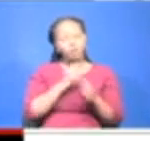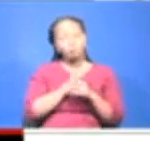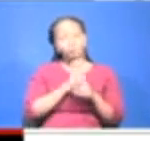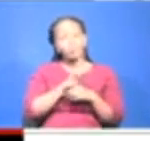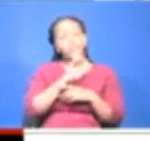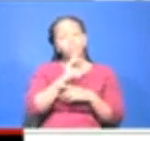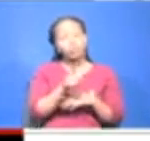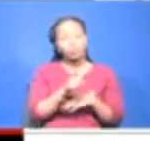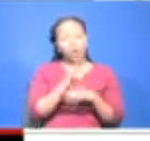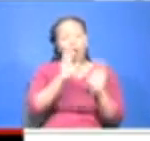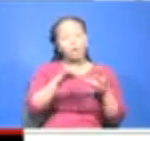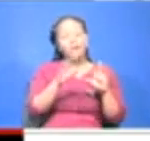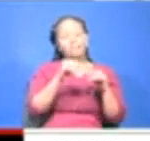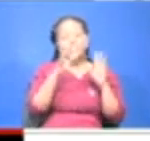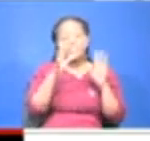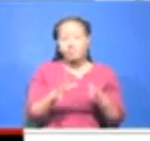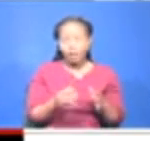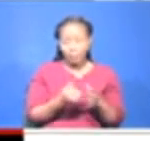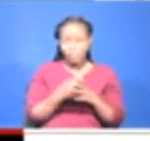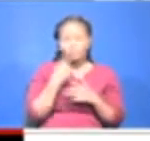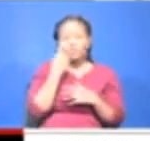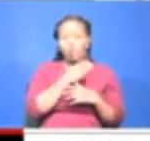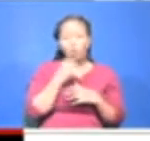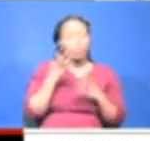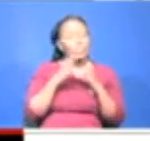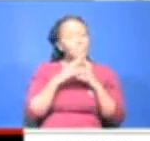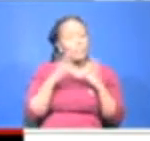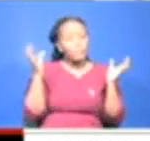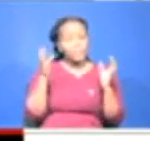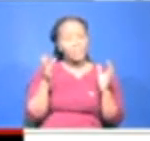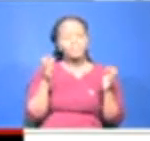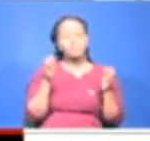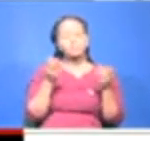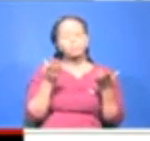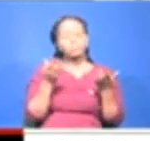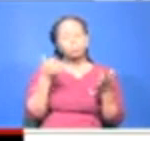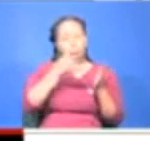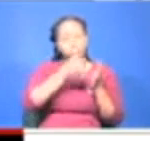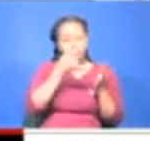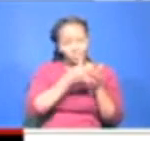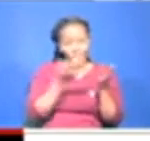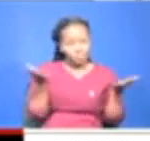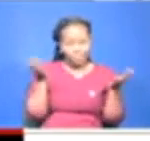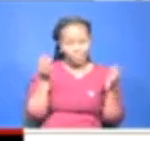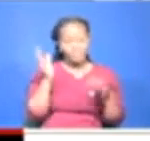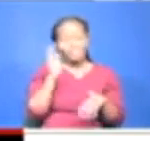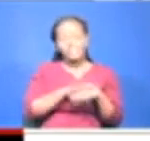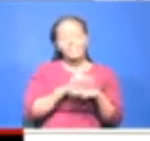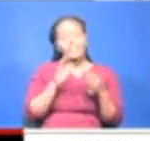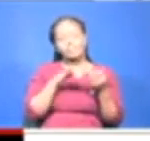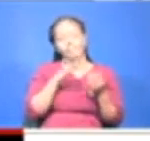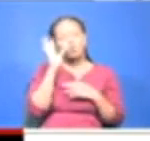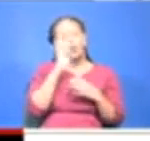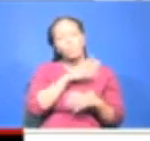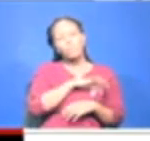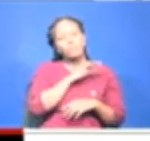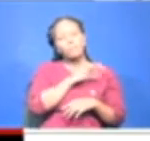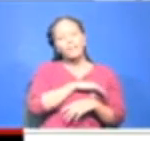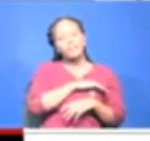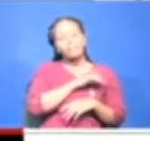who is actually the biggest player in this supply chain, gets home with the most?